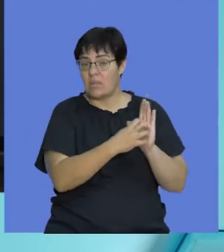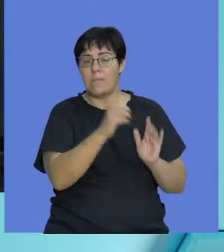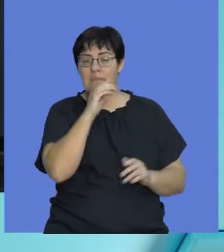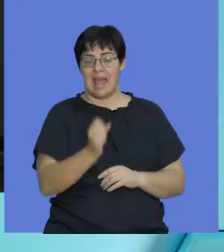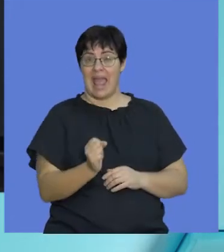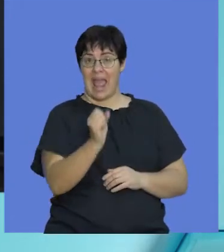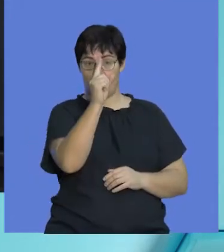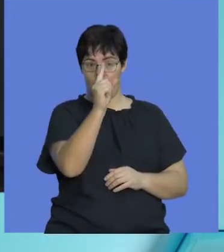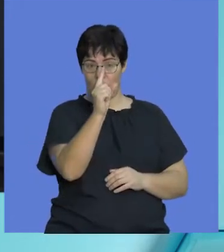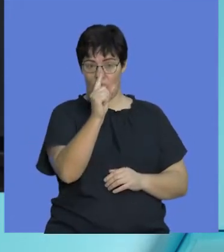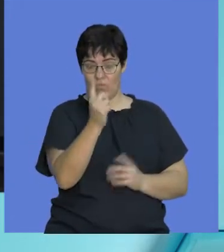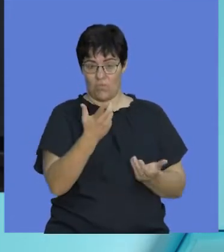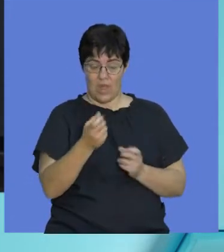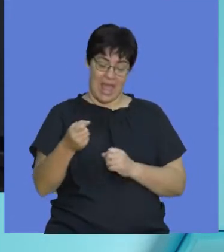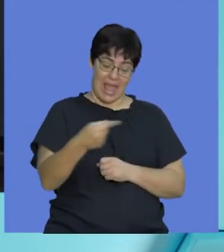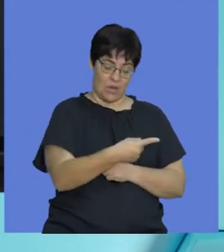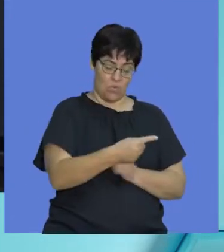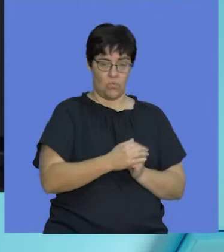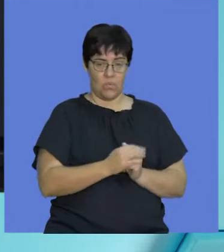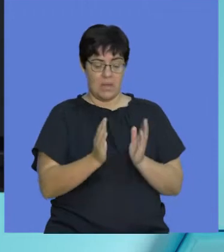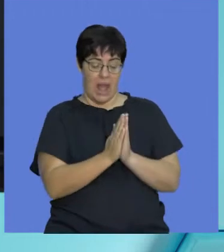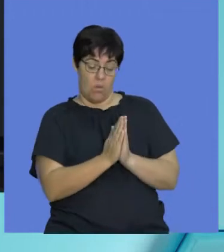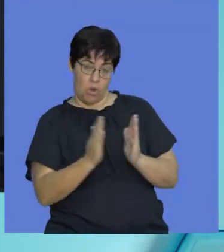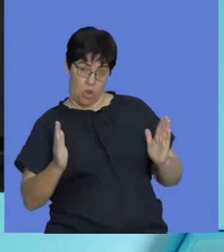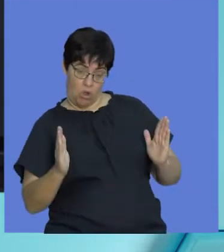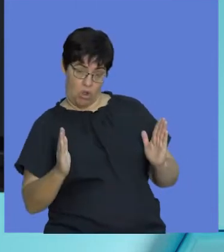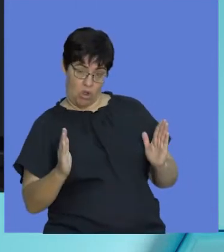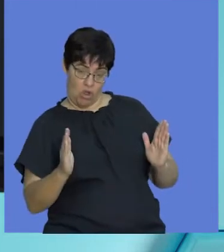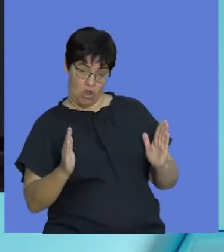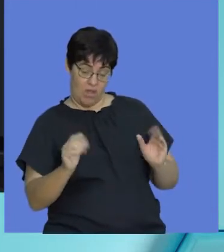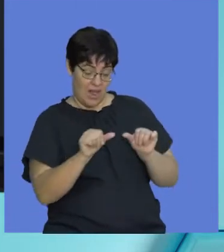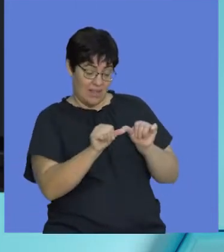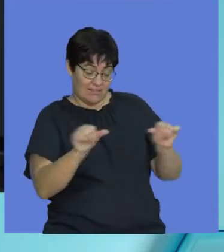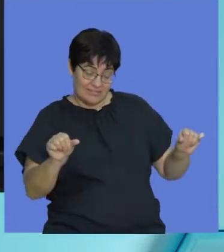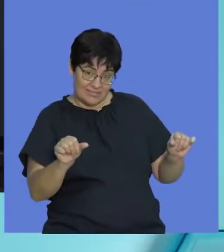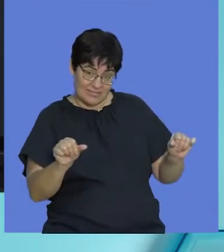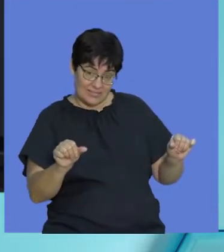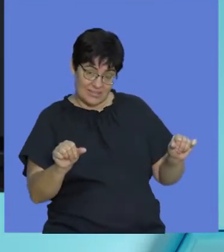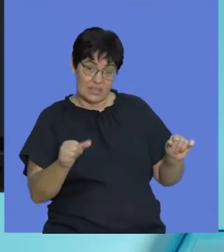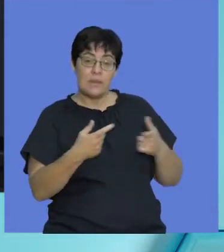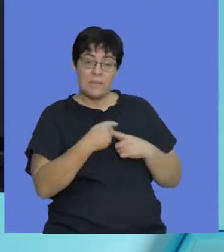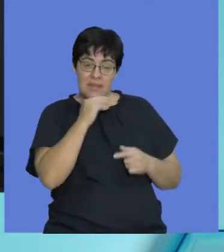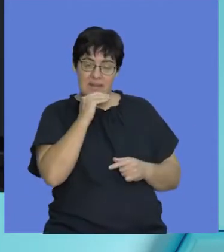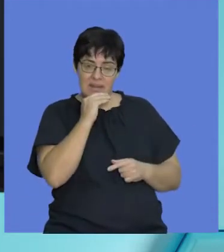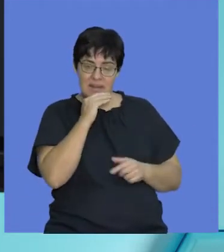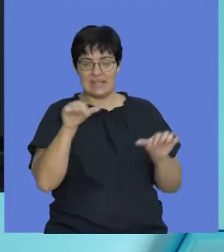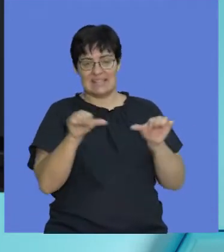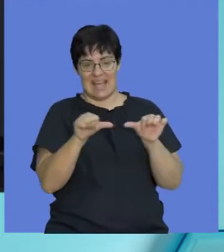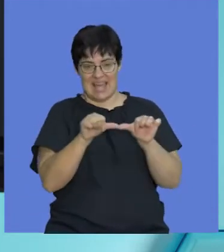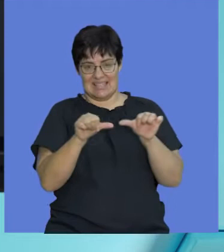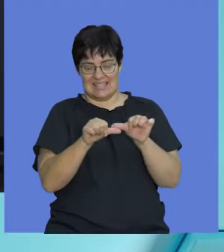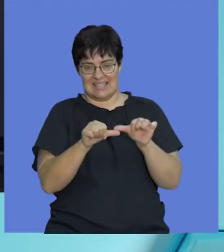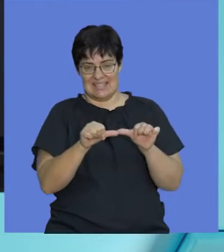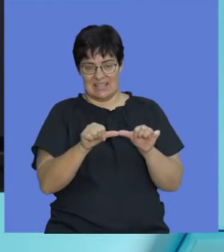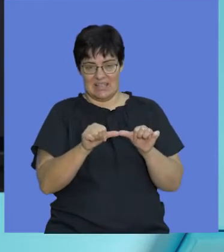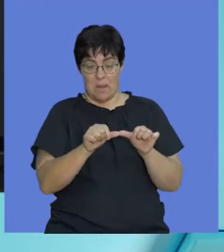an arrow. It's an arrow of a specific length, where the length of the arrow gives me the